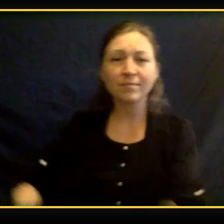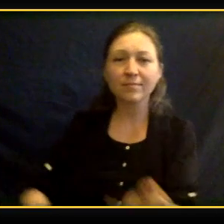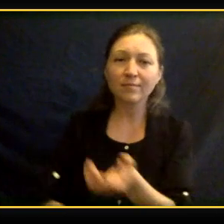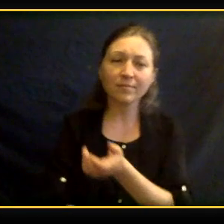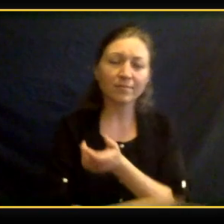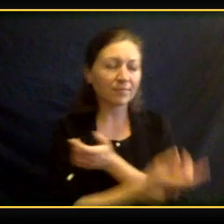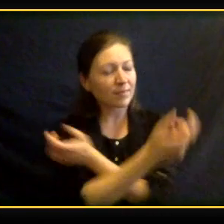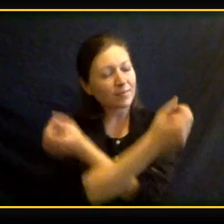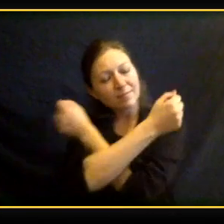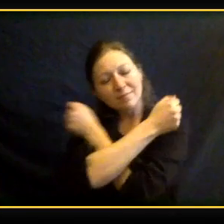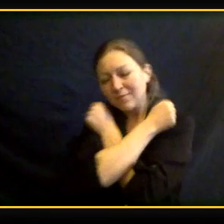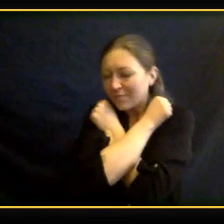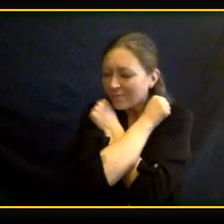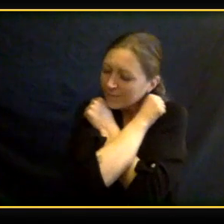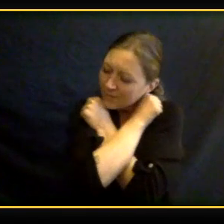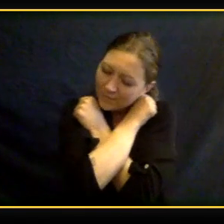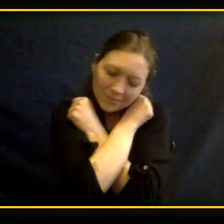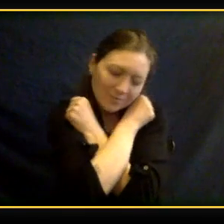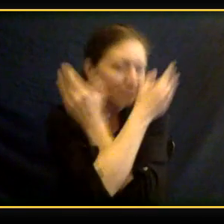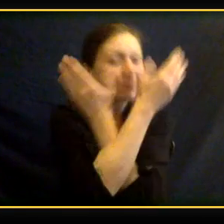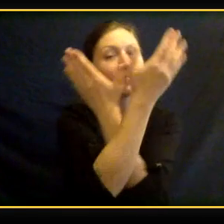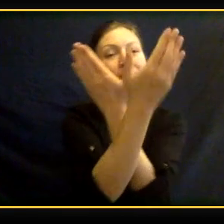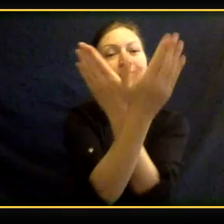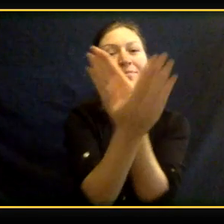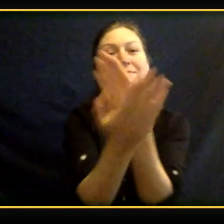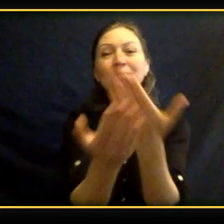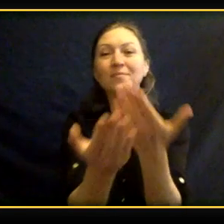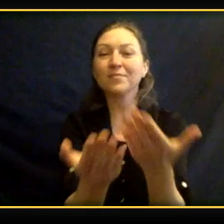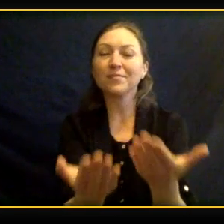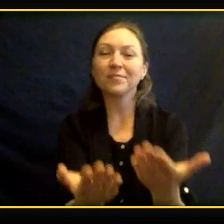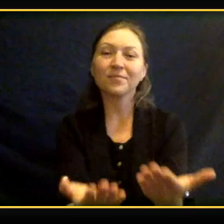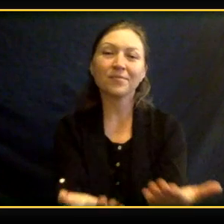and I love you.